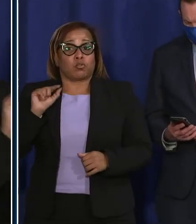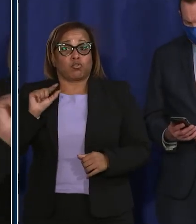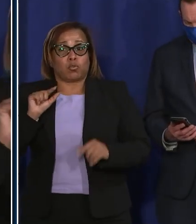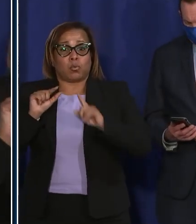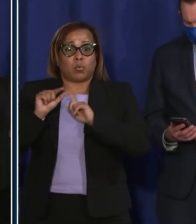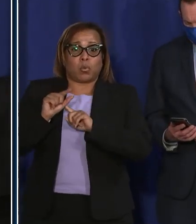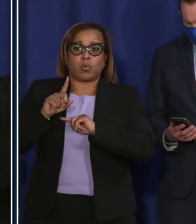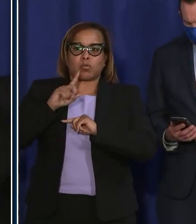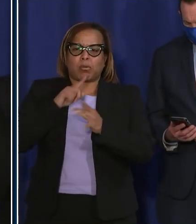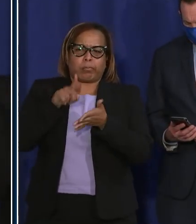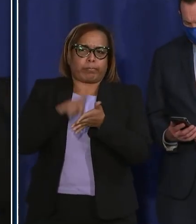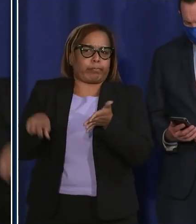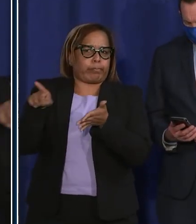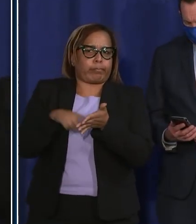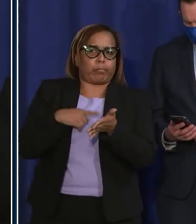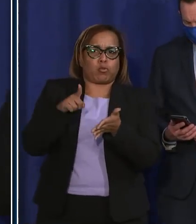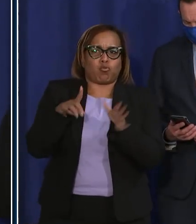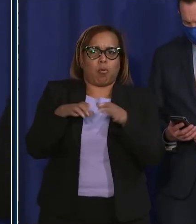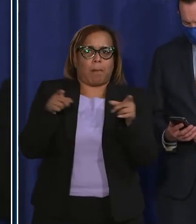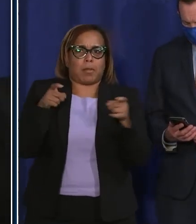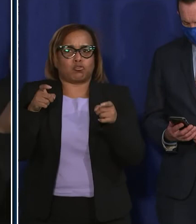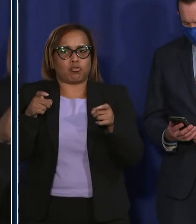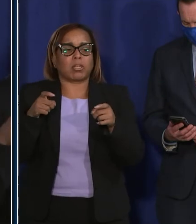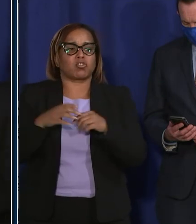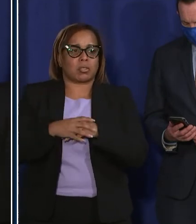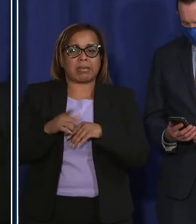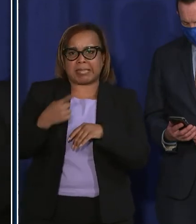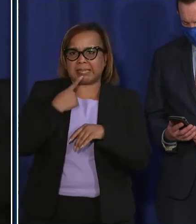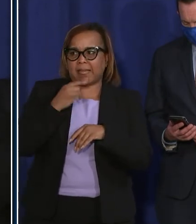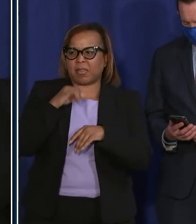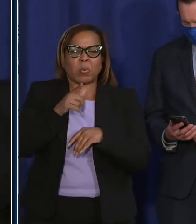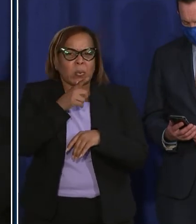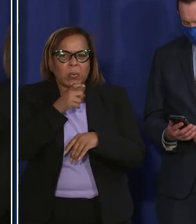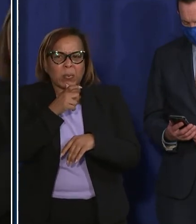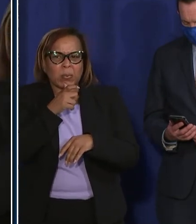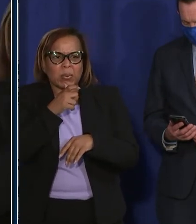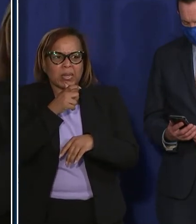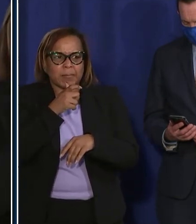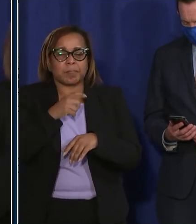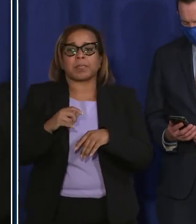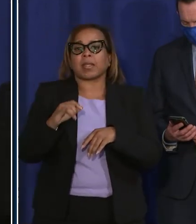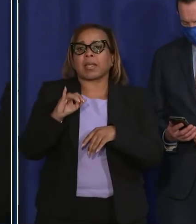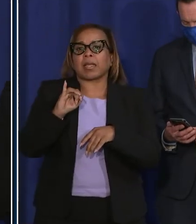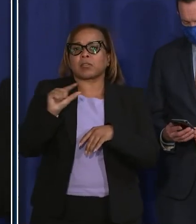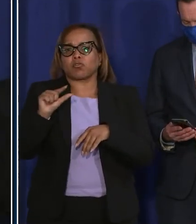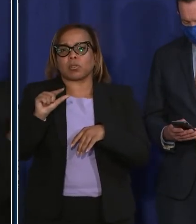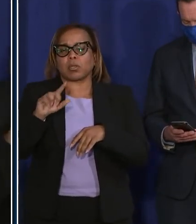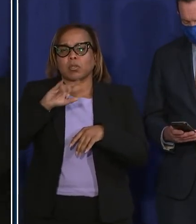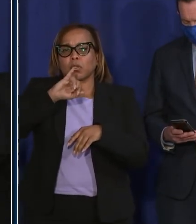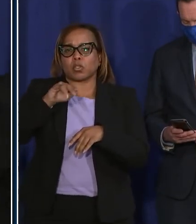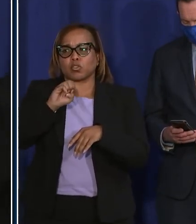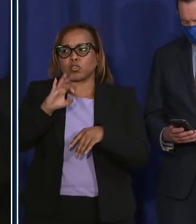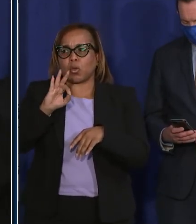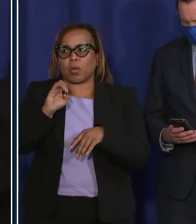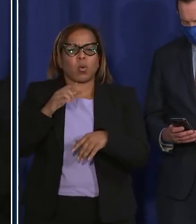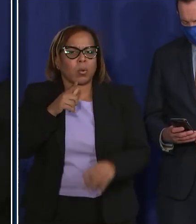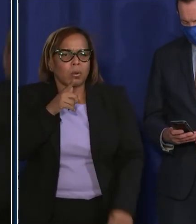was extremely critical of your administration on his way out the door, saying the Who was that? Inspector General Joe Ferguson.